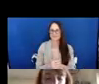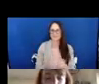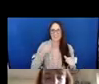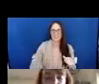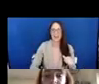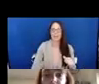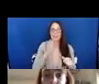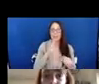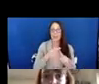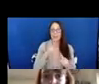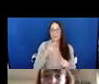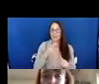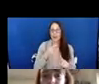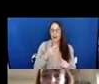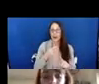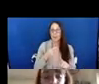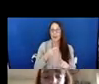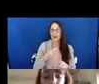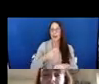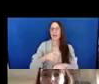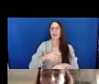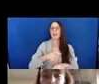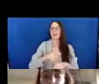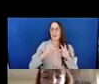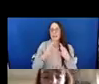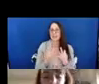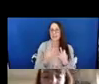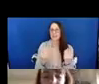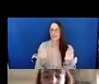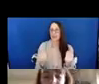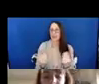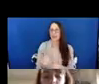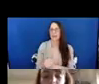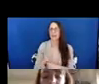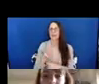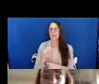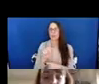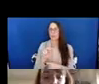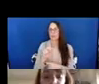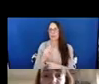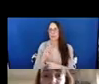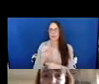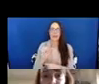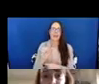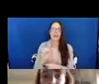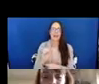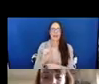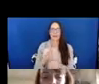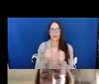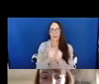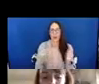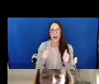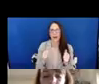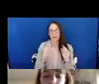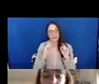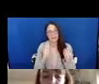from the ancestral lands of the Lenny Lenape and Susquehannock peoples. While land acknowledgements are not the same as land